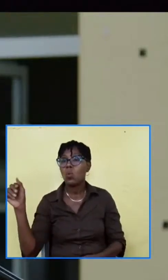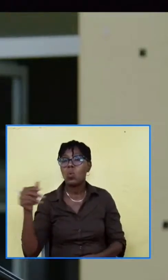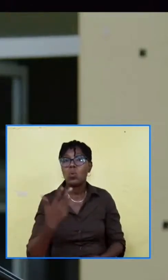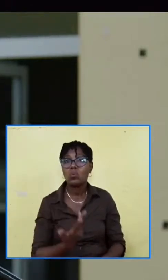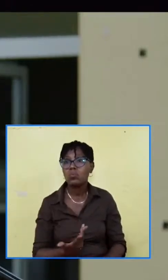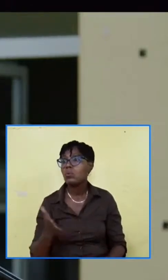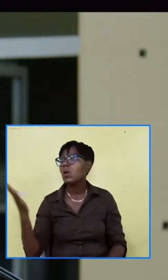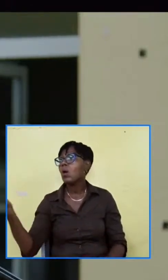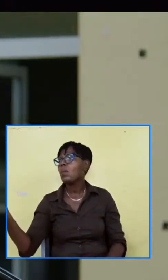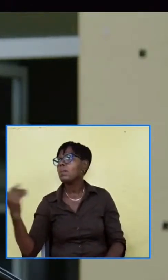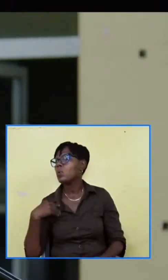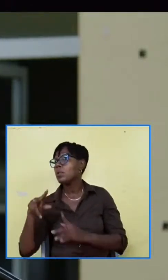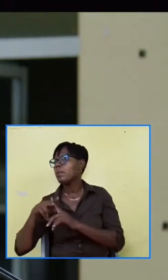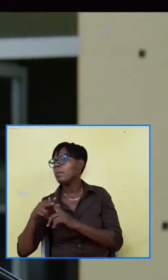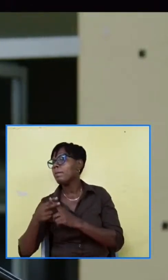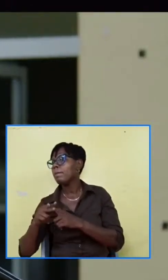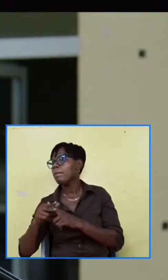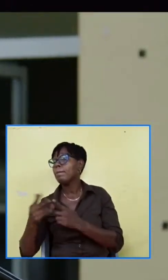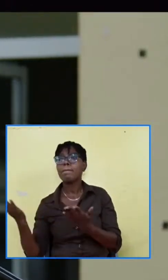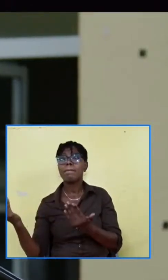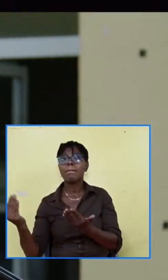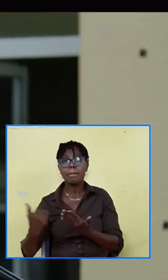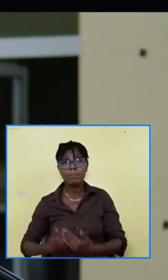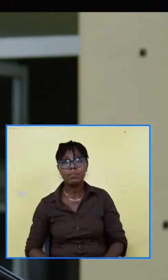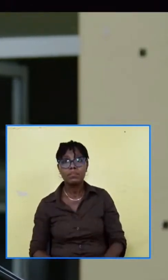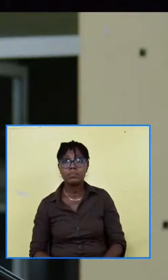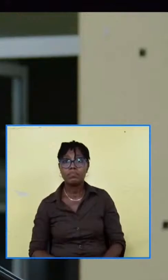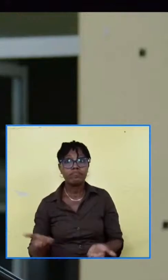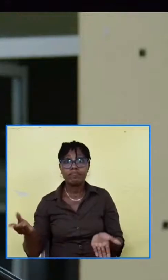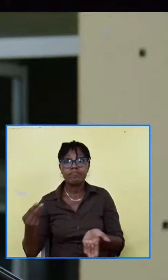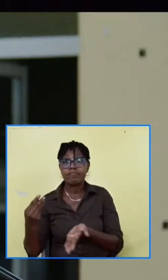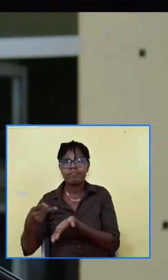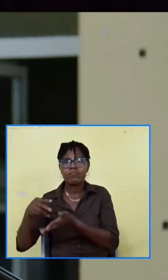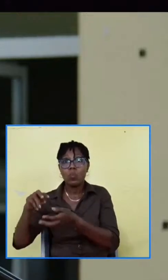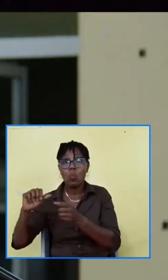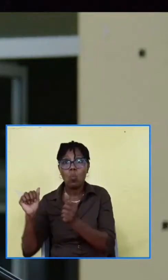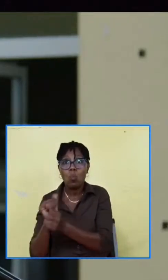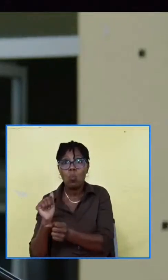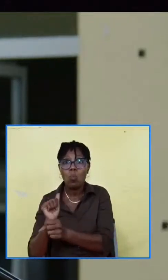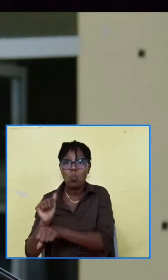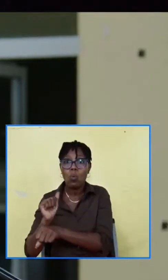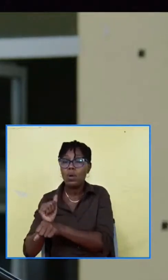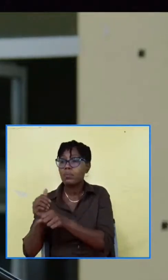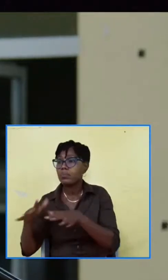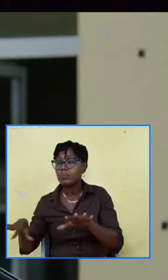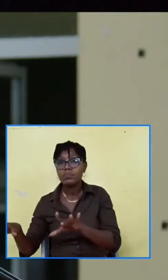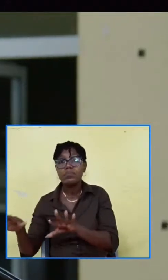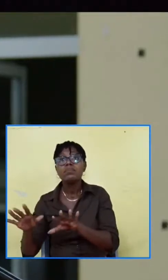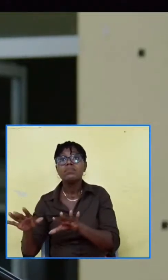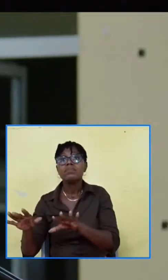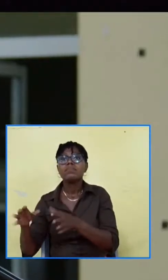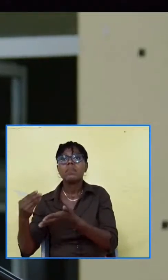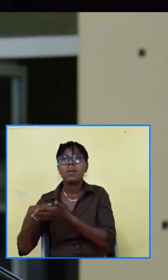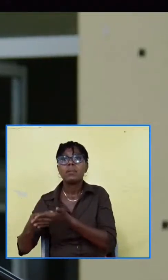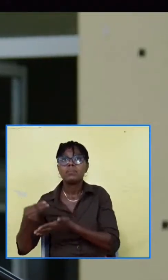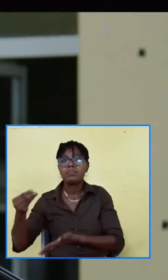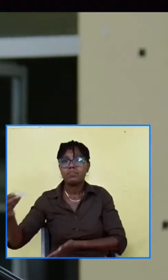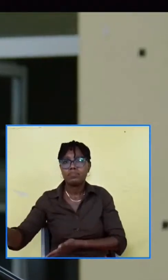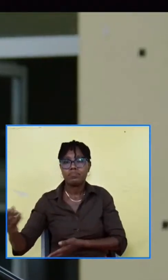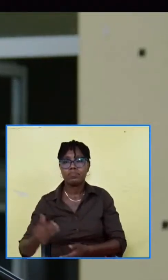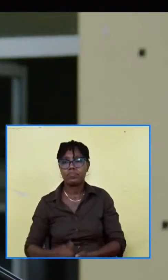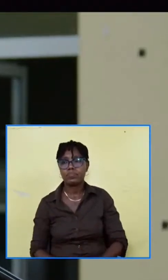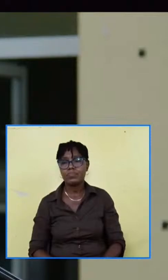gone a little bit further, and if I may add to Mr. Strickland's submission, I believe maybe it should be tied to the banking accounts. If we have to